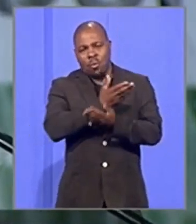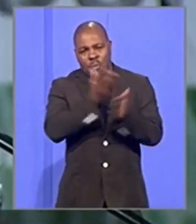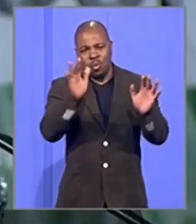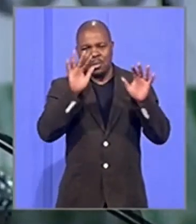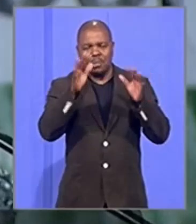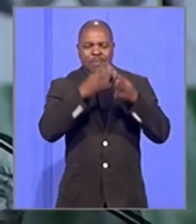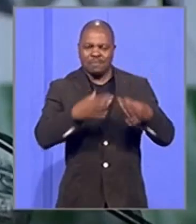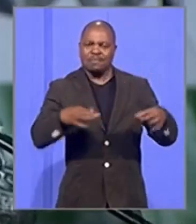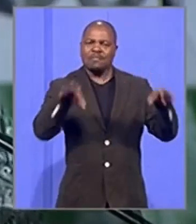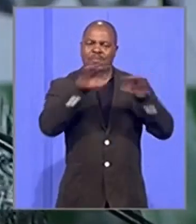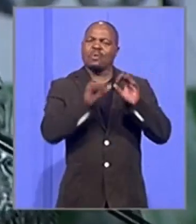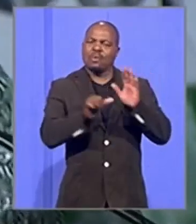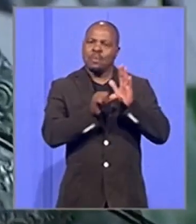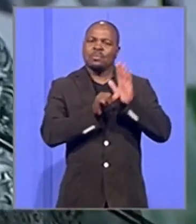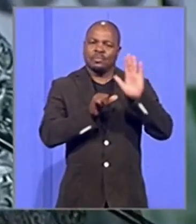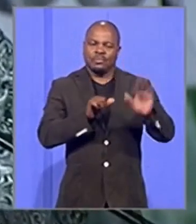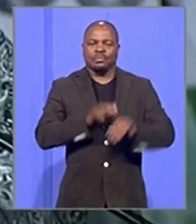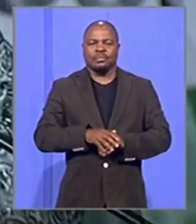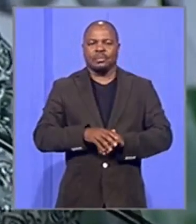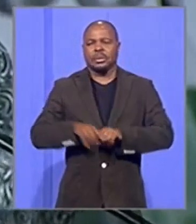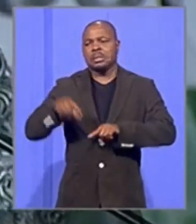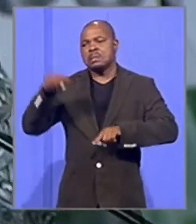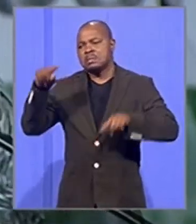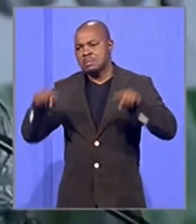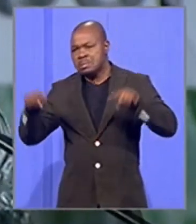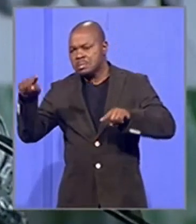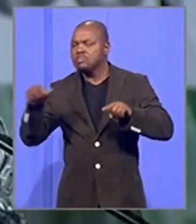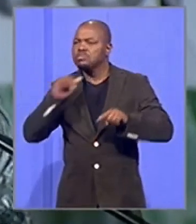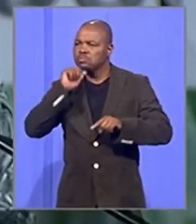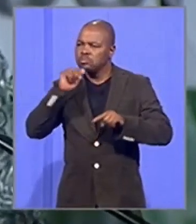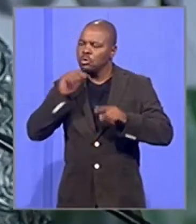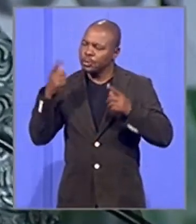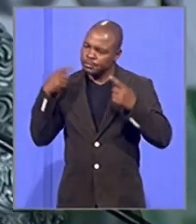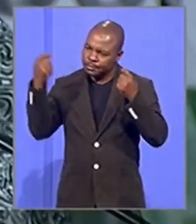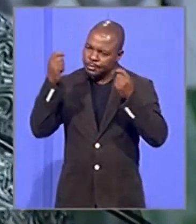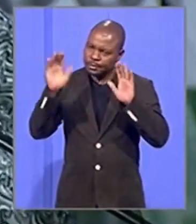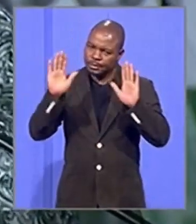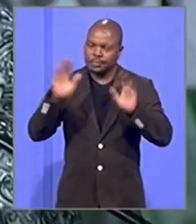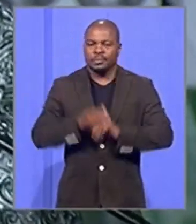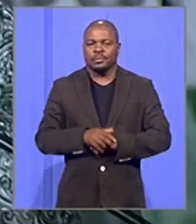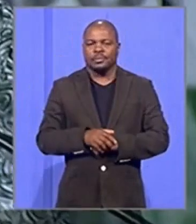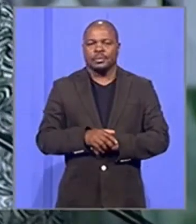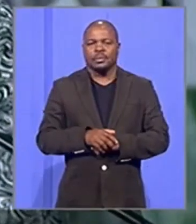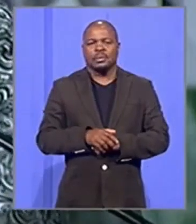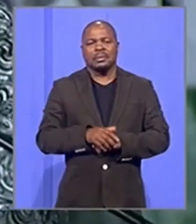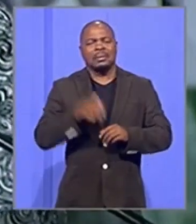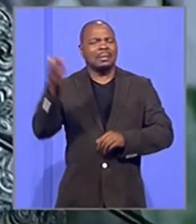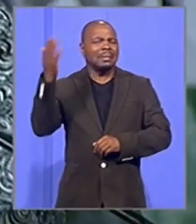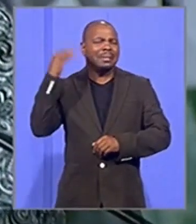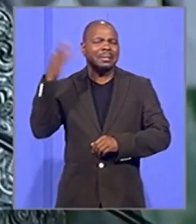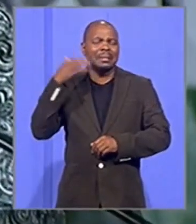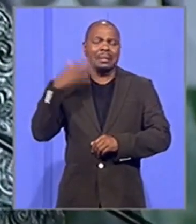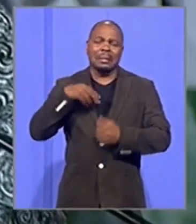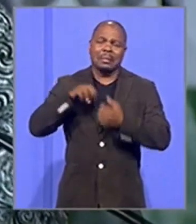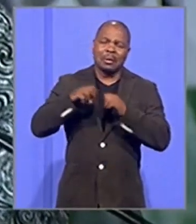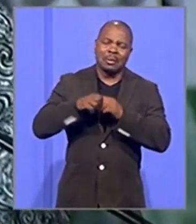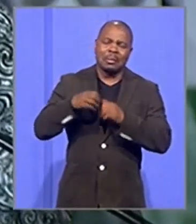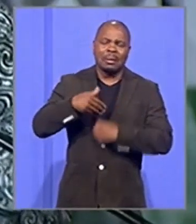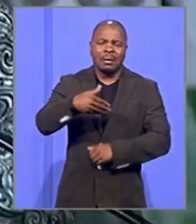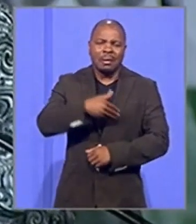valued, where diversity is celebrated, and where the scars of the past